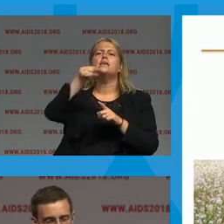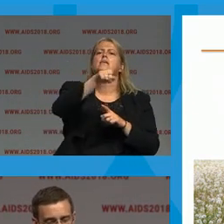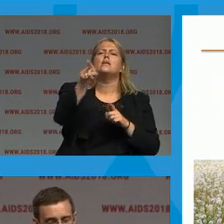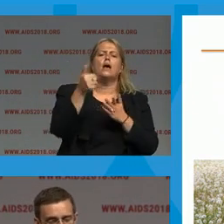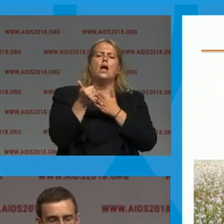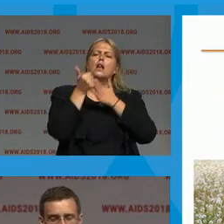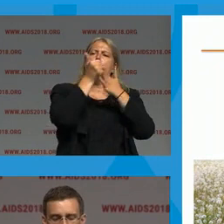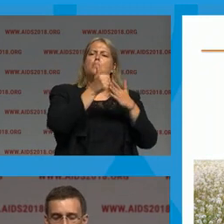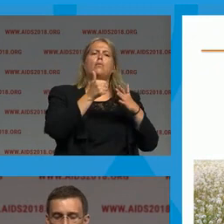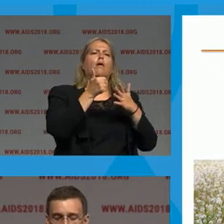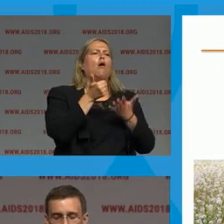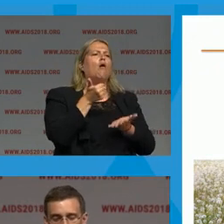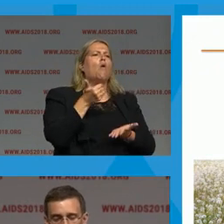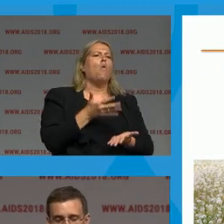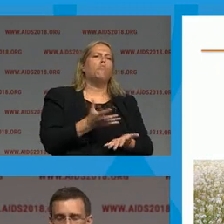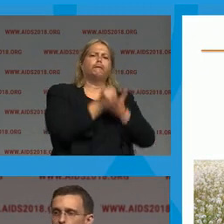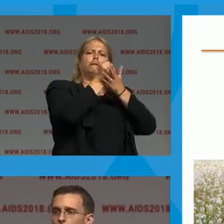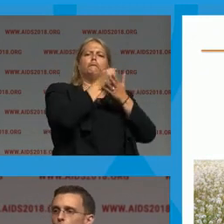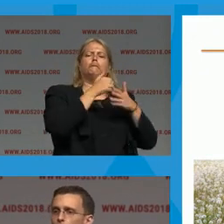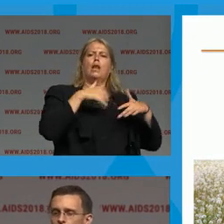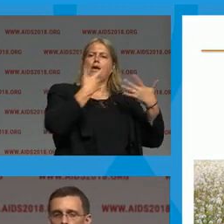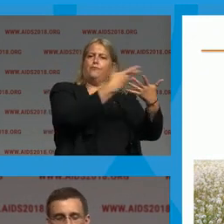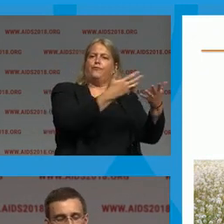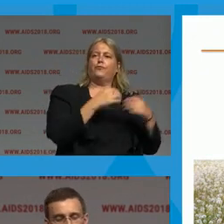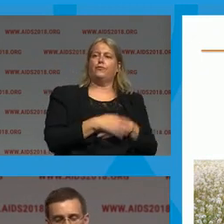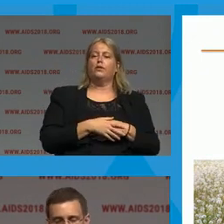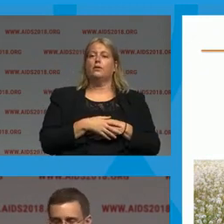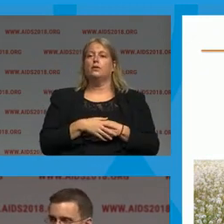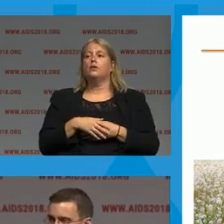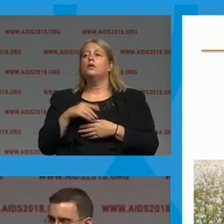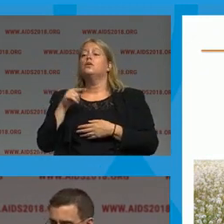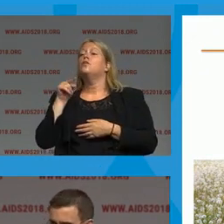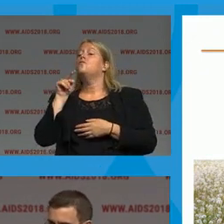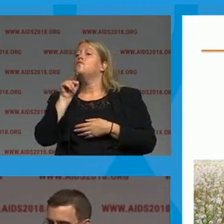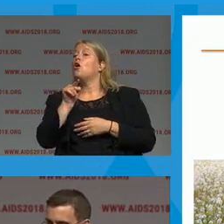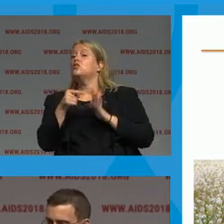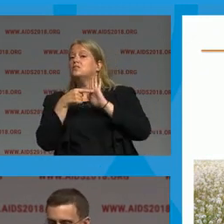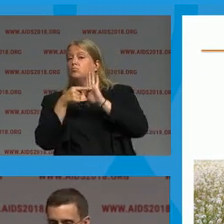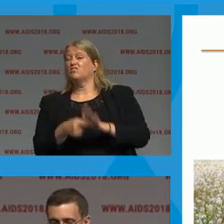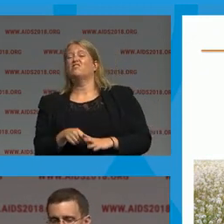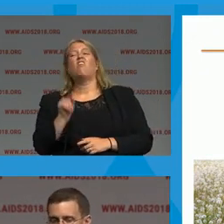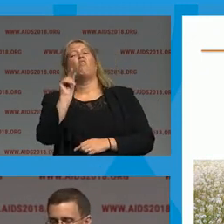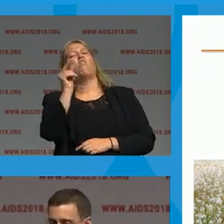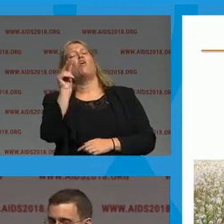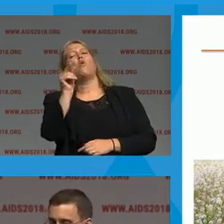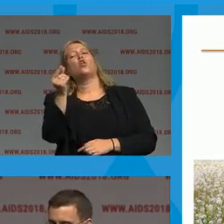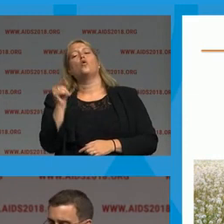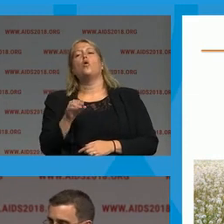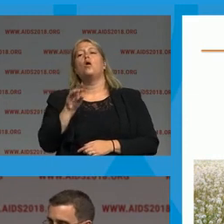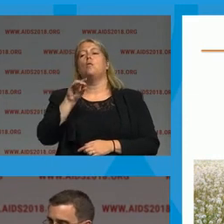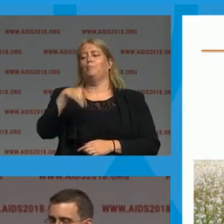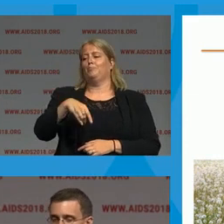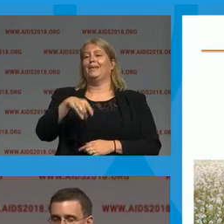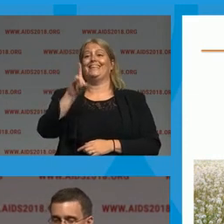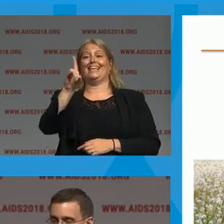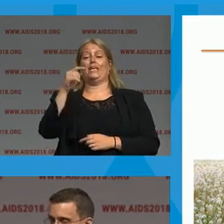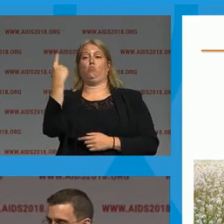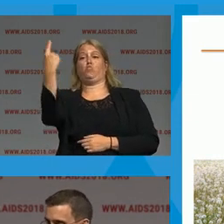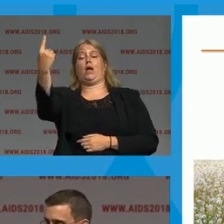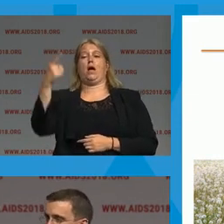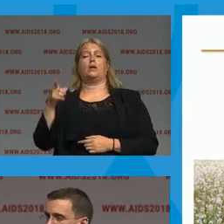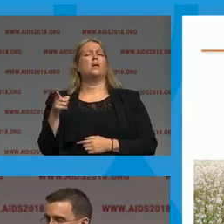other conditions. The first demonstration of a role for a molecule called PD-1 in the human immune system was from these studies